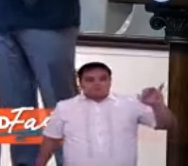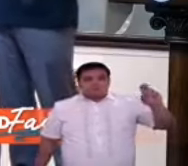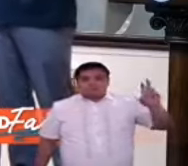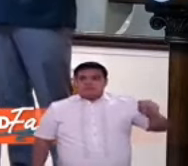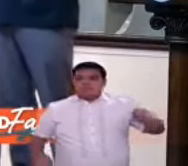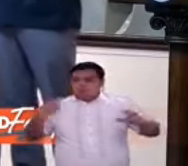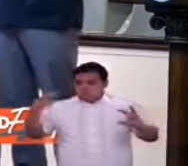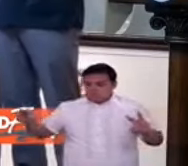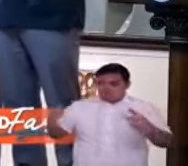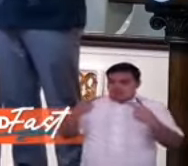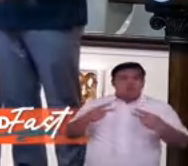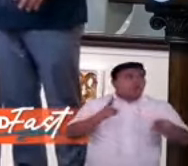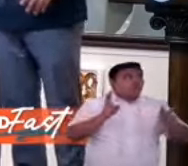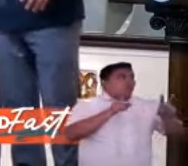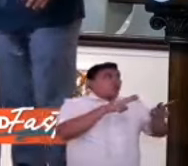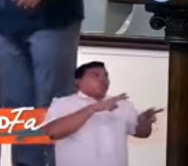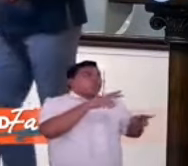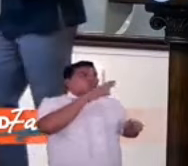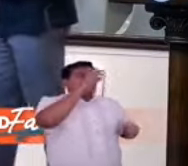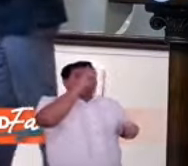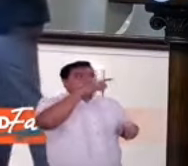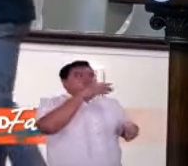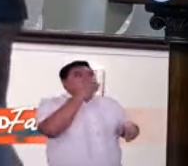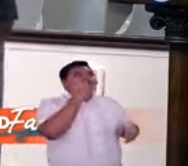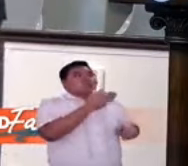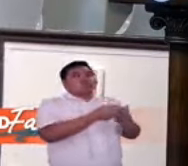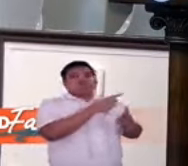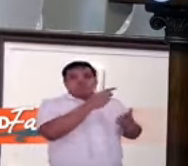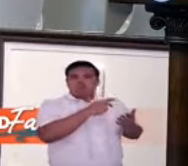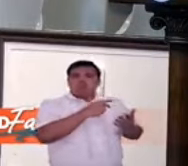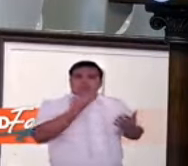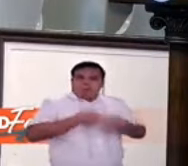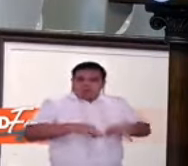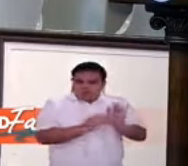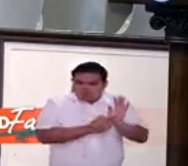Children look up to you. Do not exploit them.